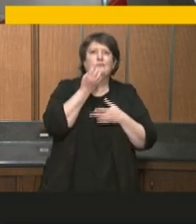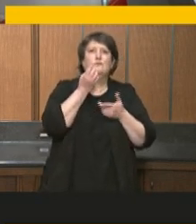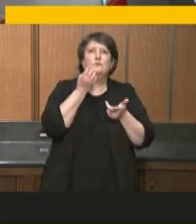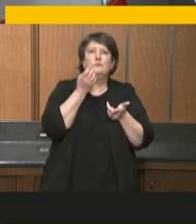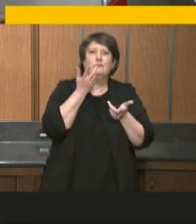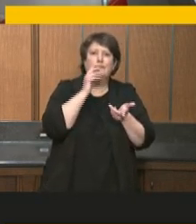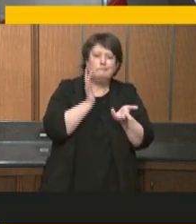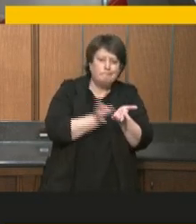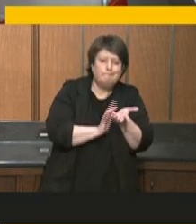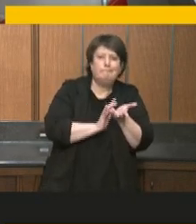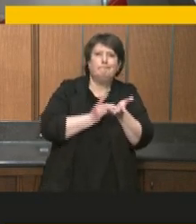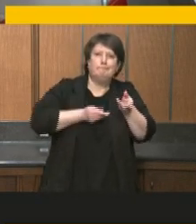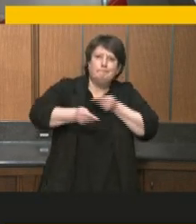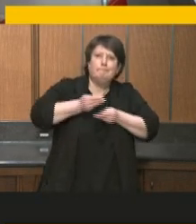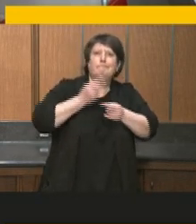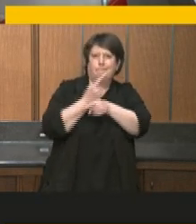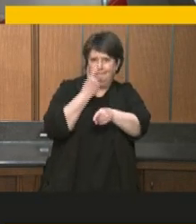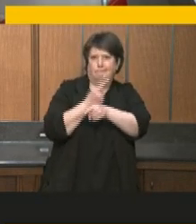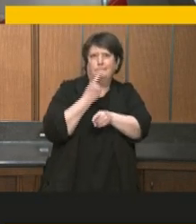allow us to